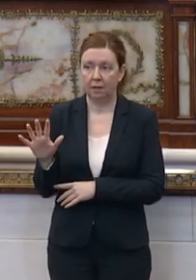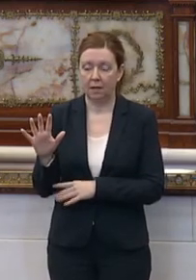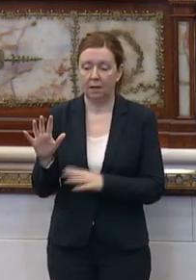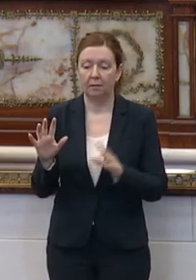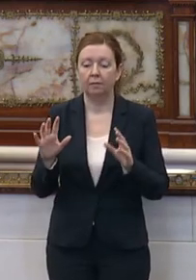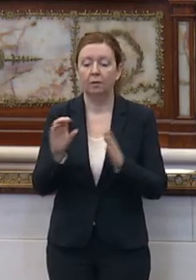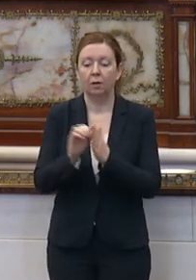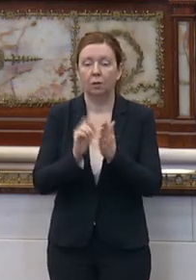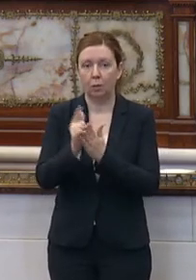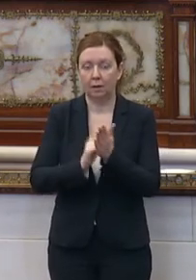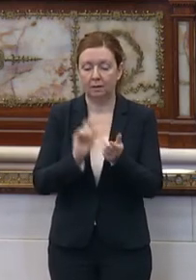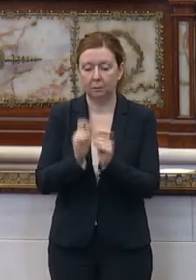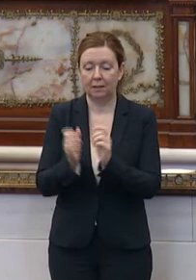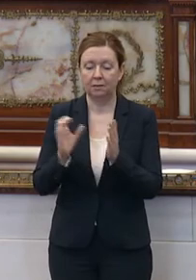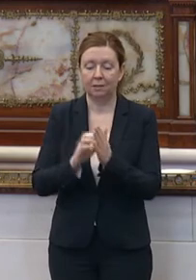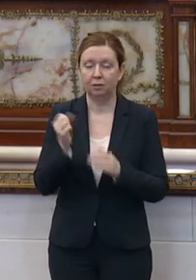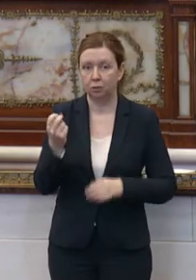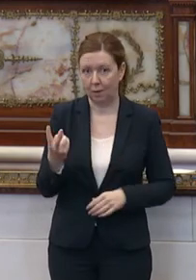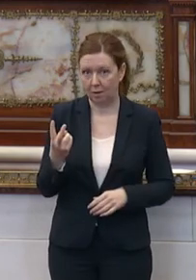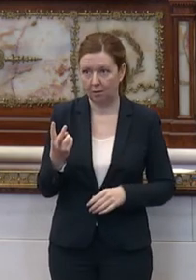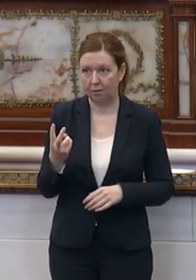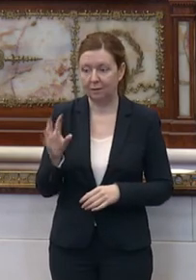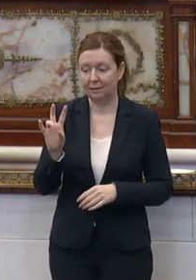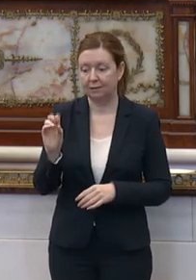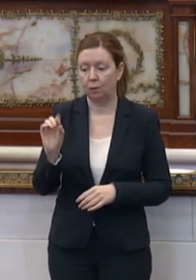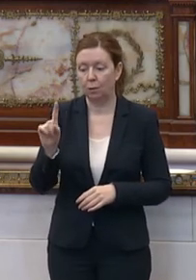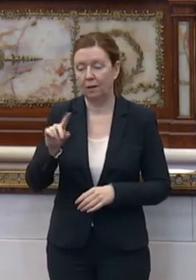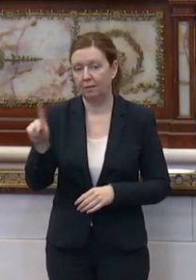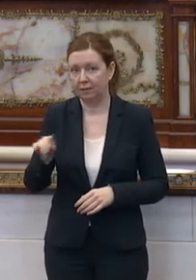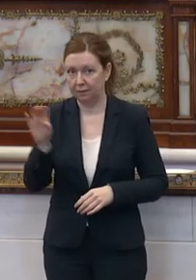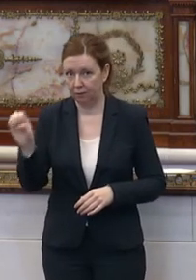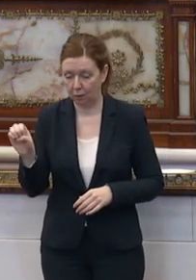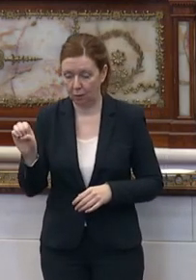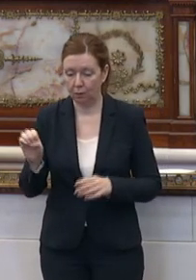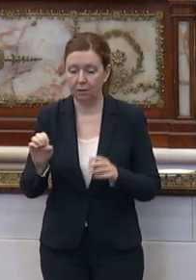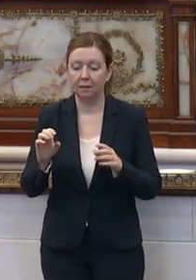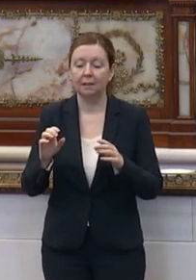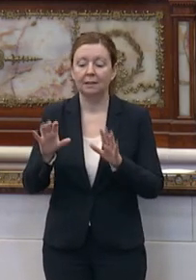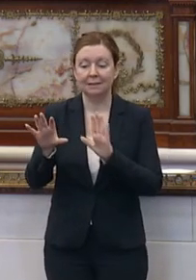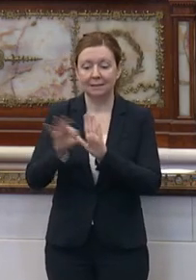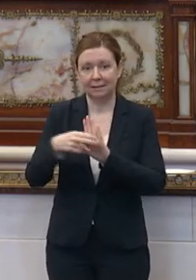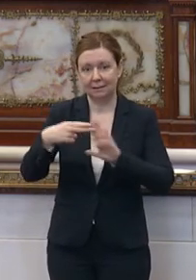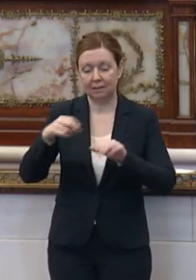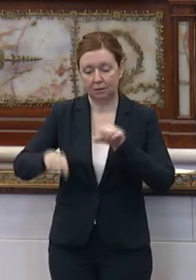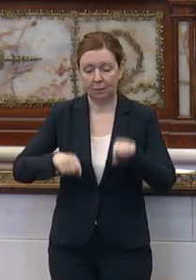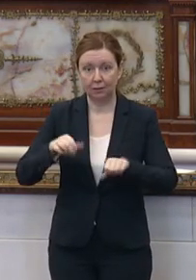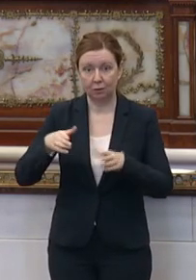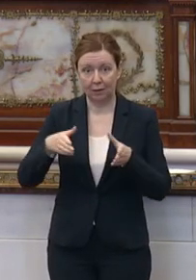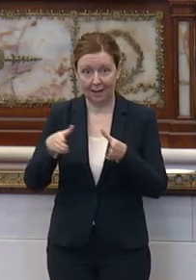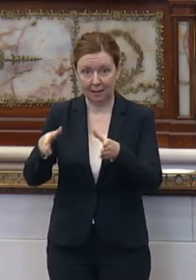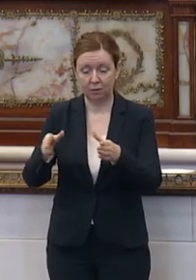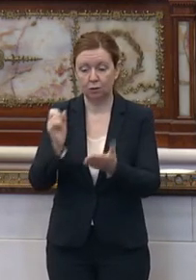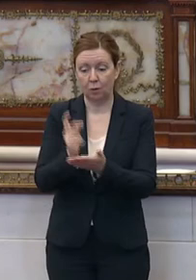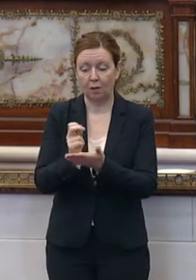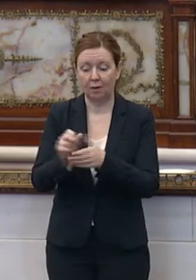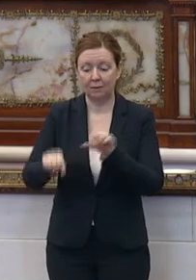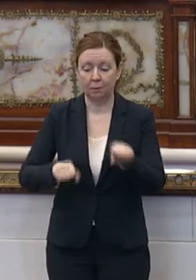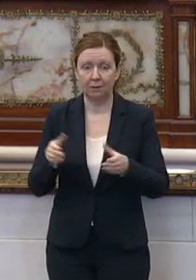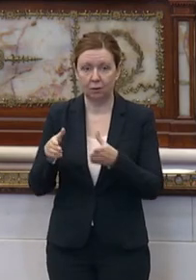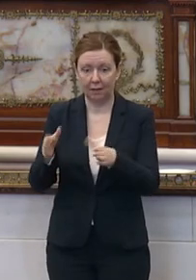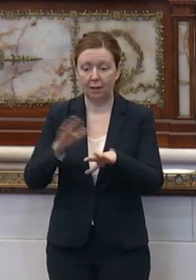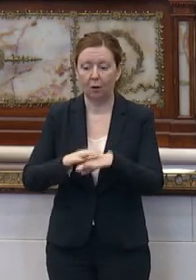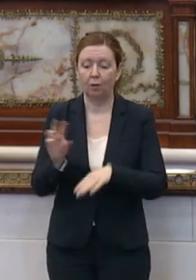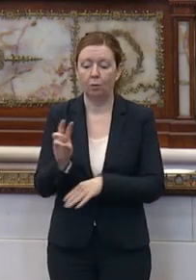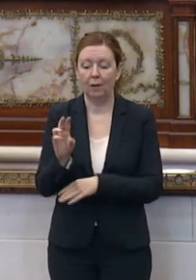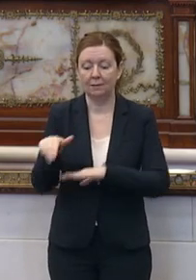220145, entitled an ordinance amending section 12701 of the Philadelphia Code, entitled designation of bicycle lanes, to authorize a bicycle lane